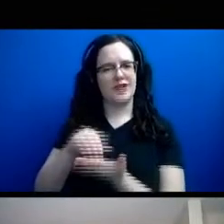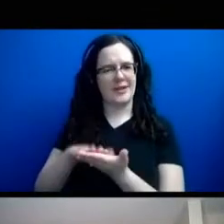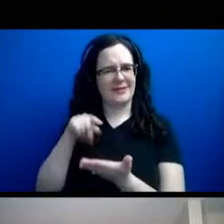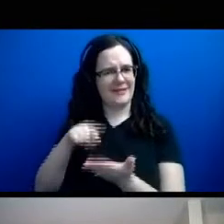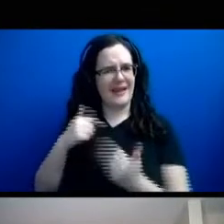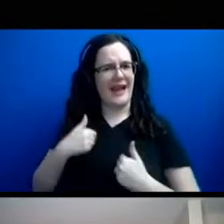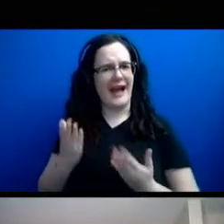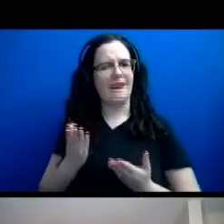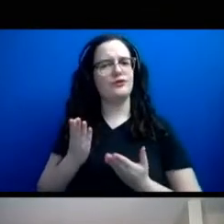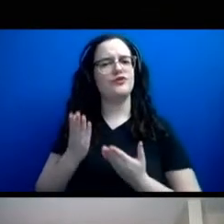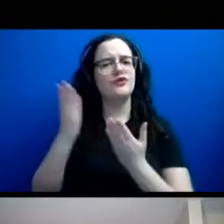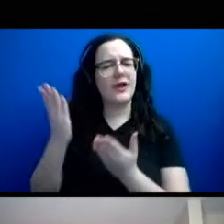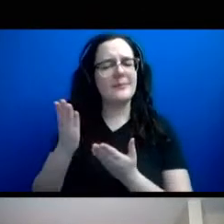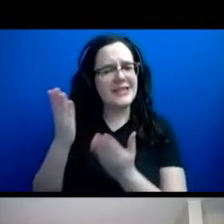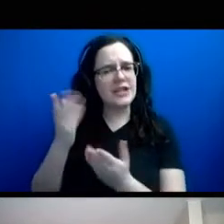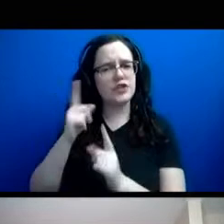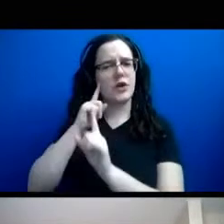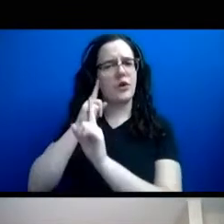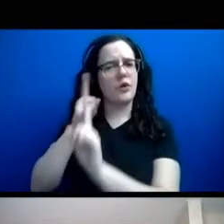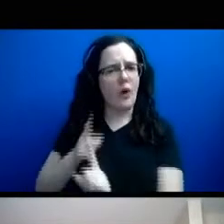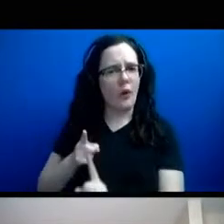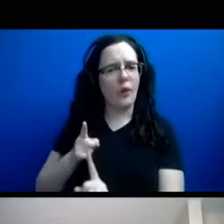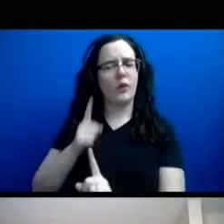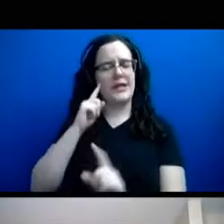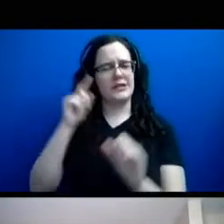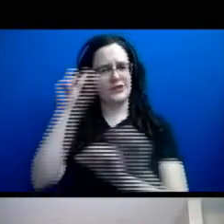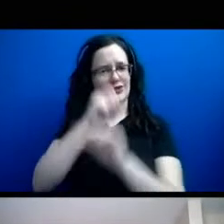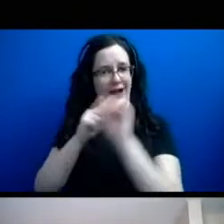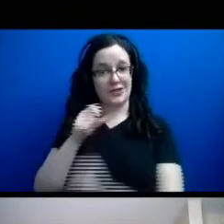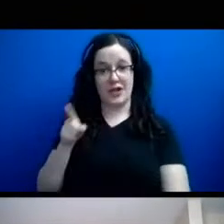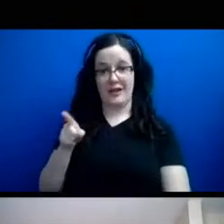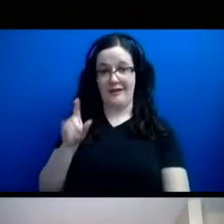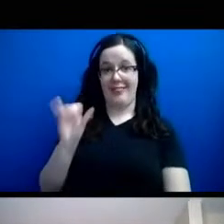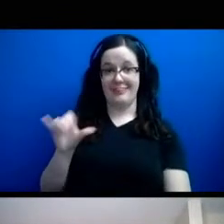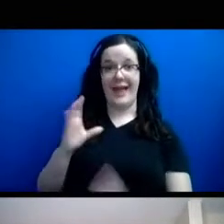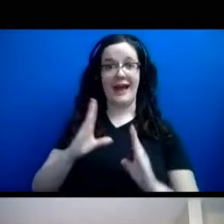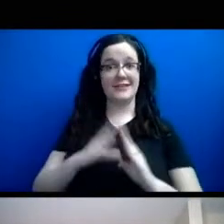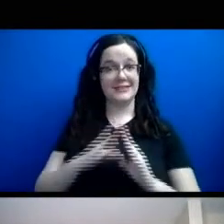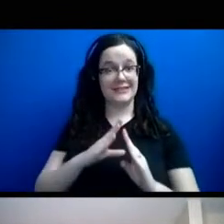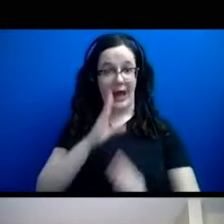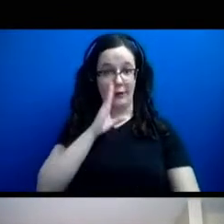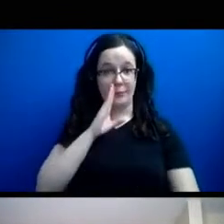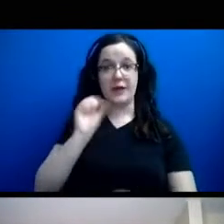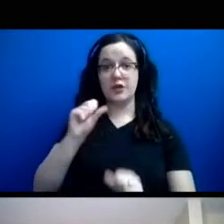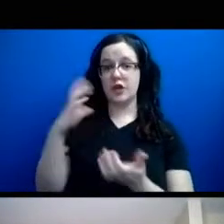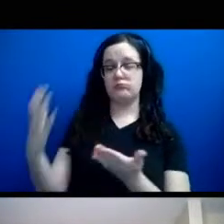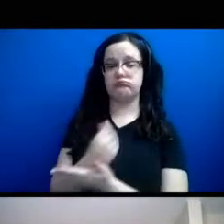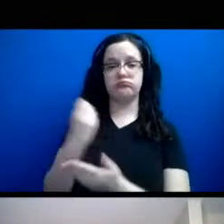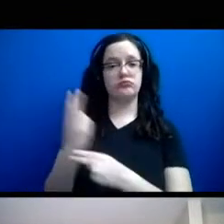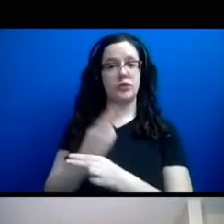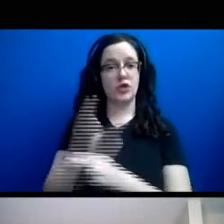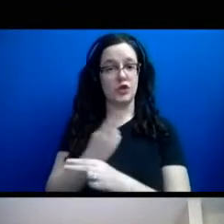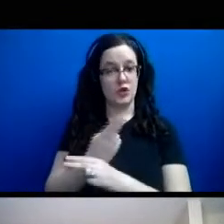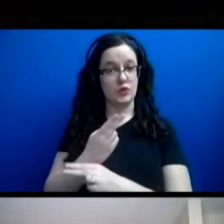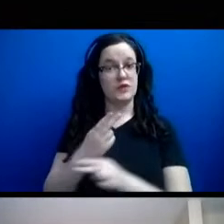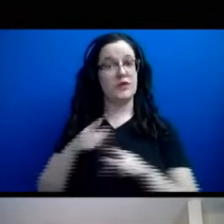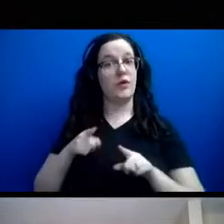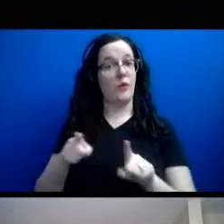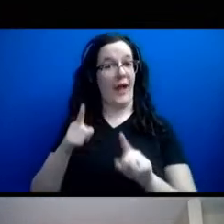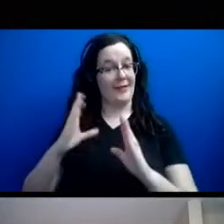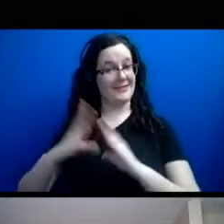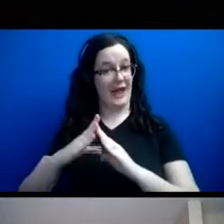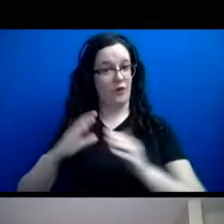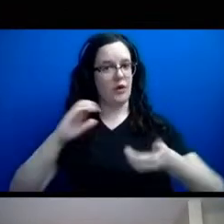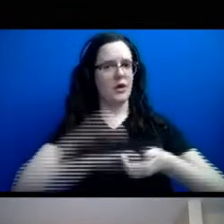high-level strategies that could be used by the town of Brighton as the town, in partnership with the community, are